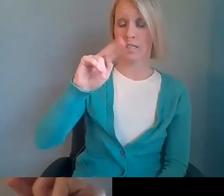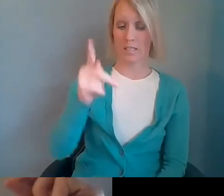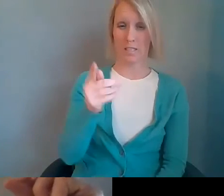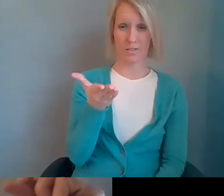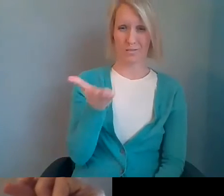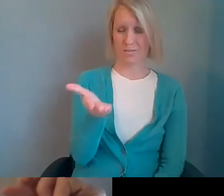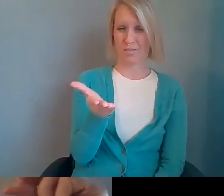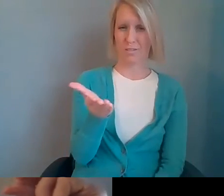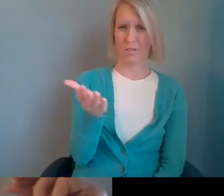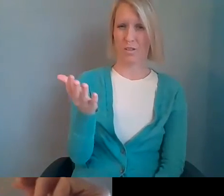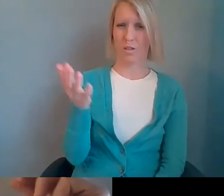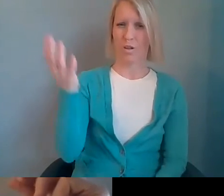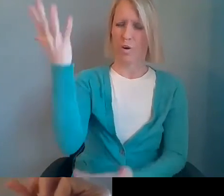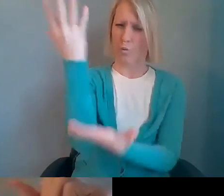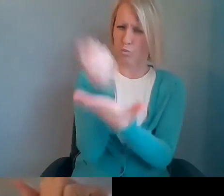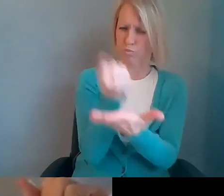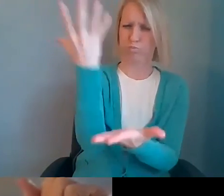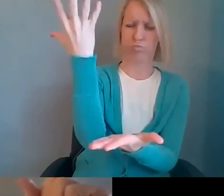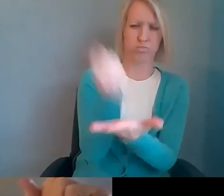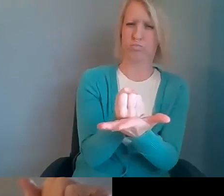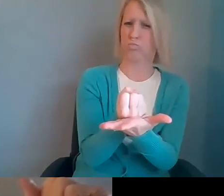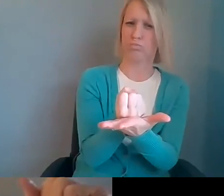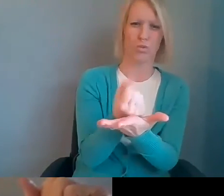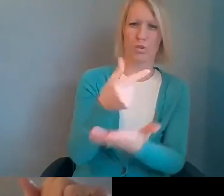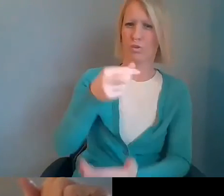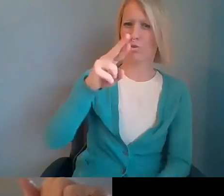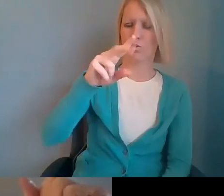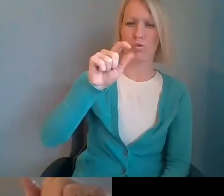It flows by a capillary action.